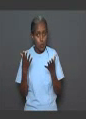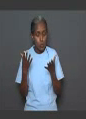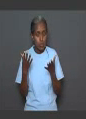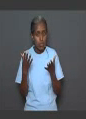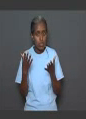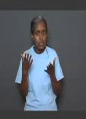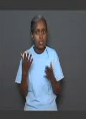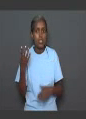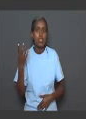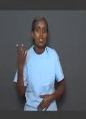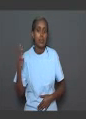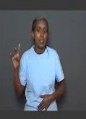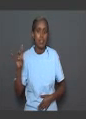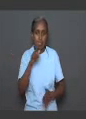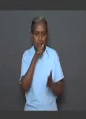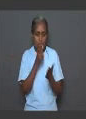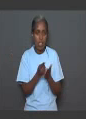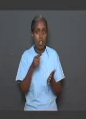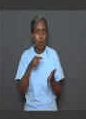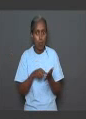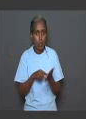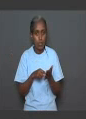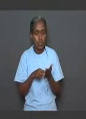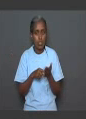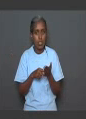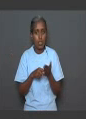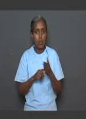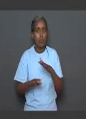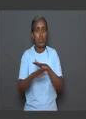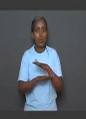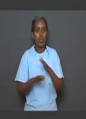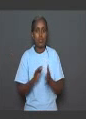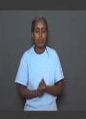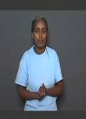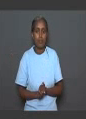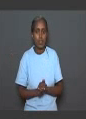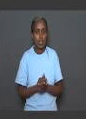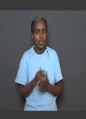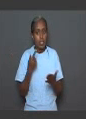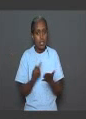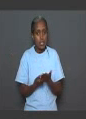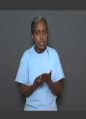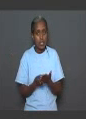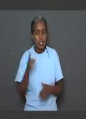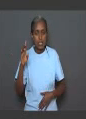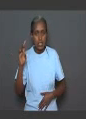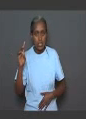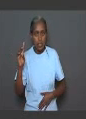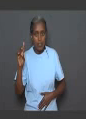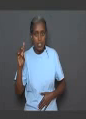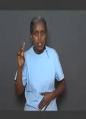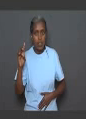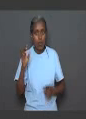are 17 data points beyond it. Since there are 7 occurrences